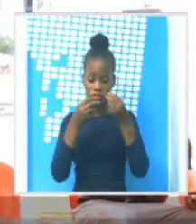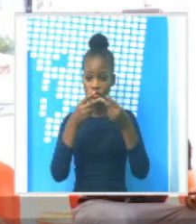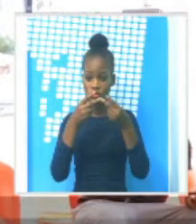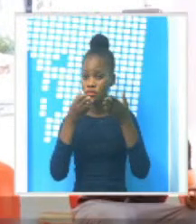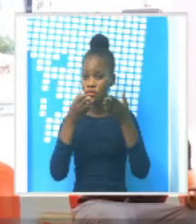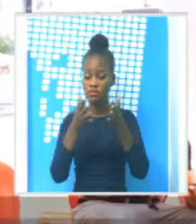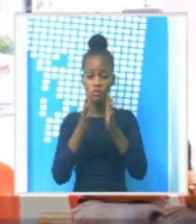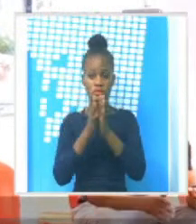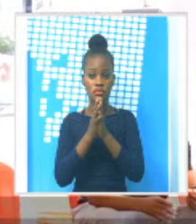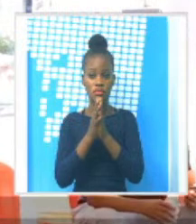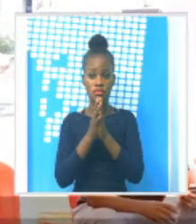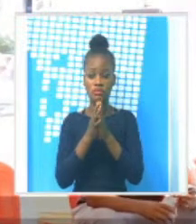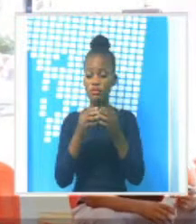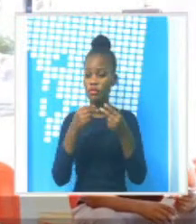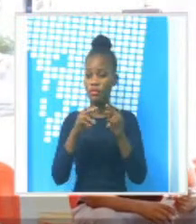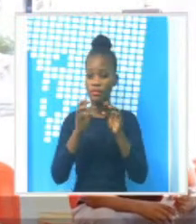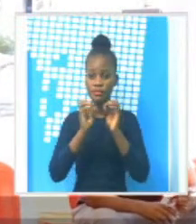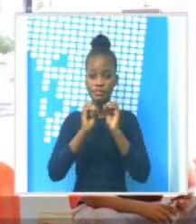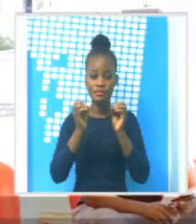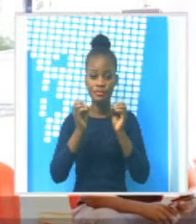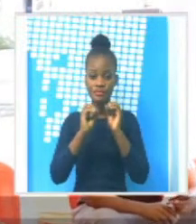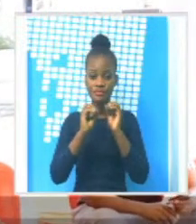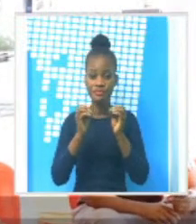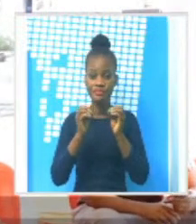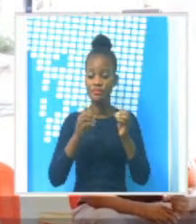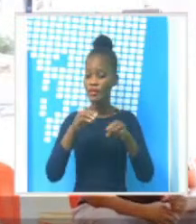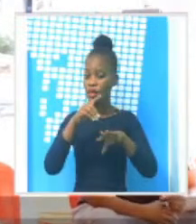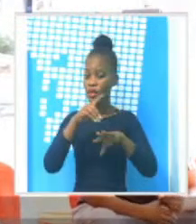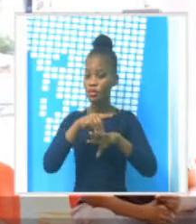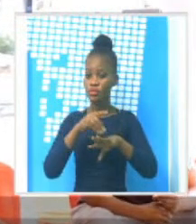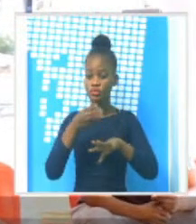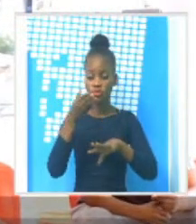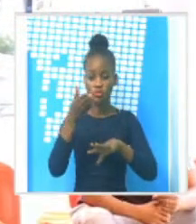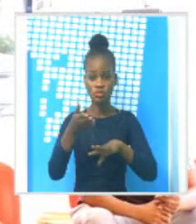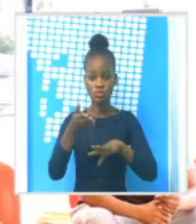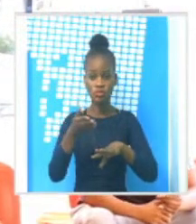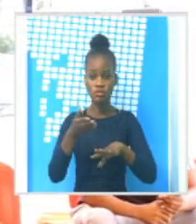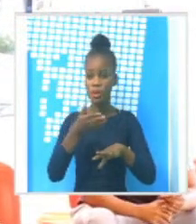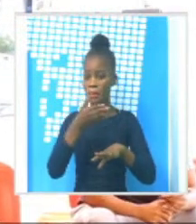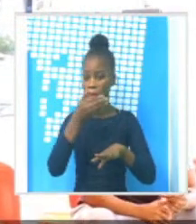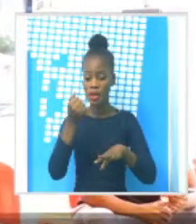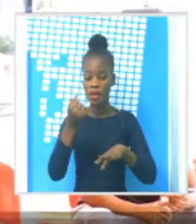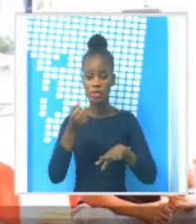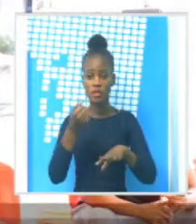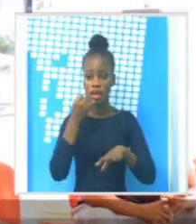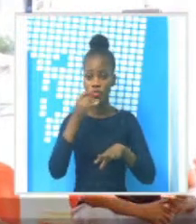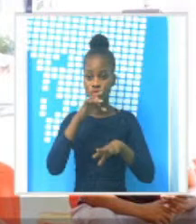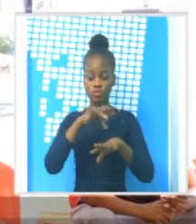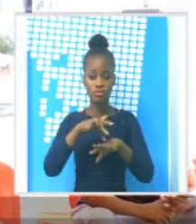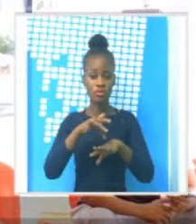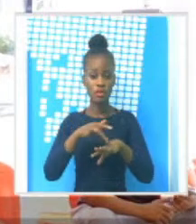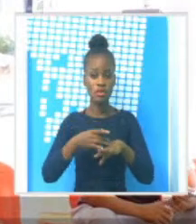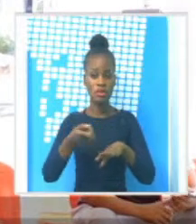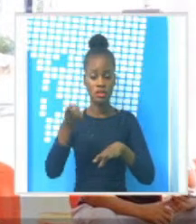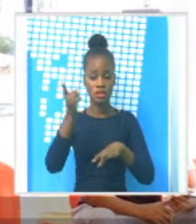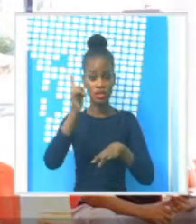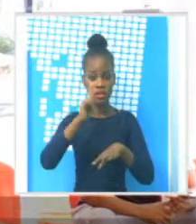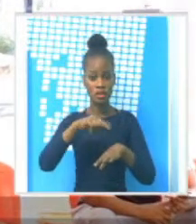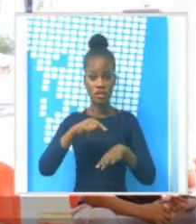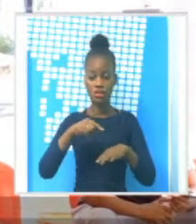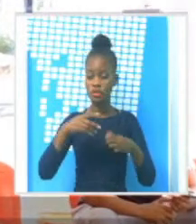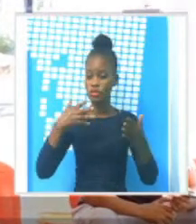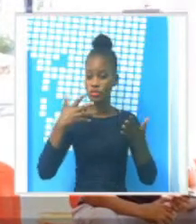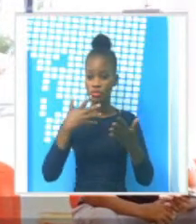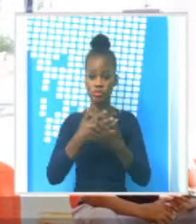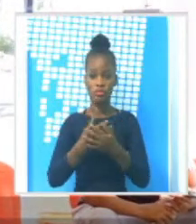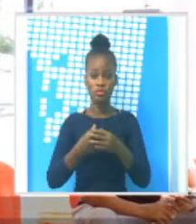organize blood donation drives. And today in particular, we thought what a better day than the day of Valentine's. This is like the